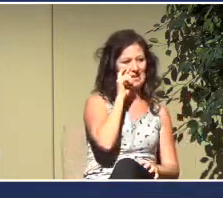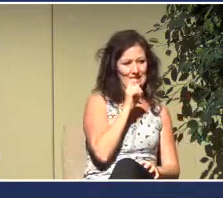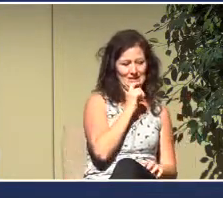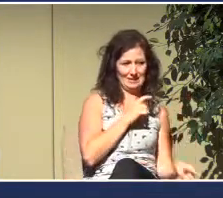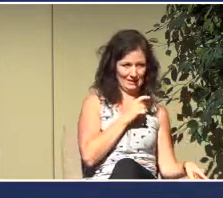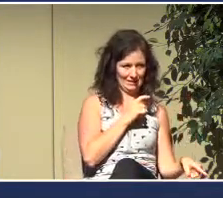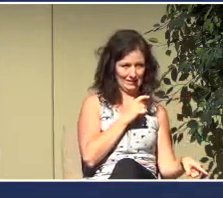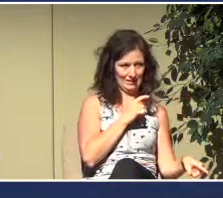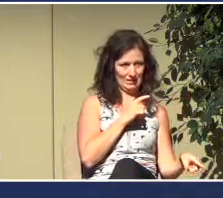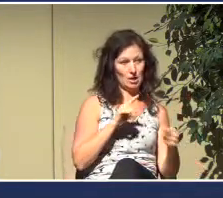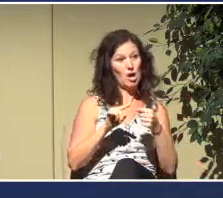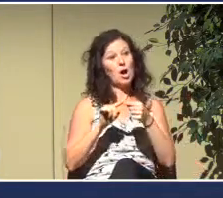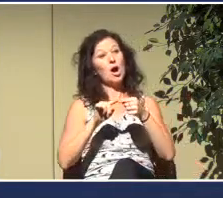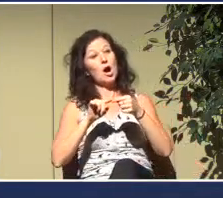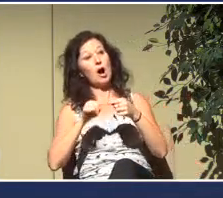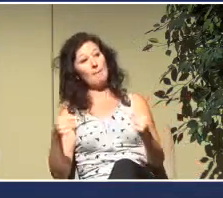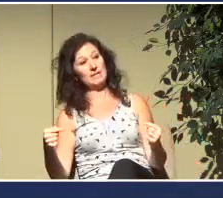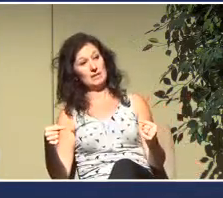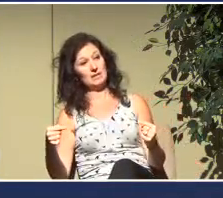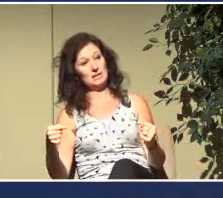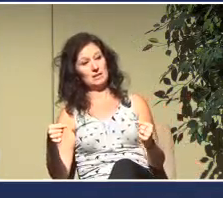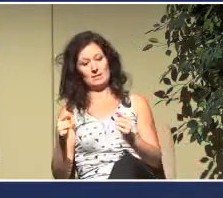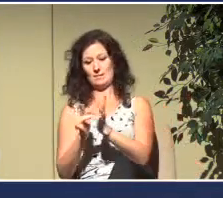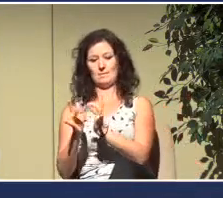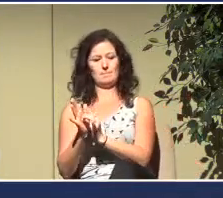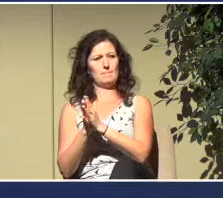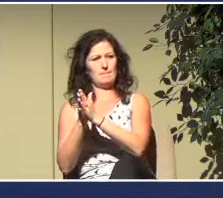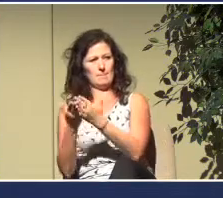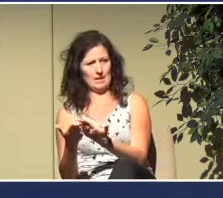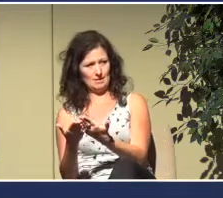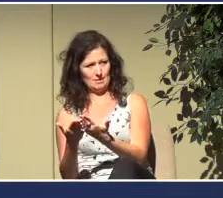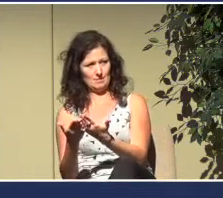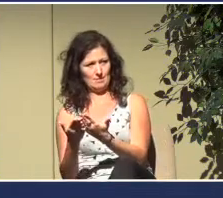Counter that lie with Scripture.